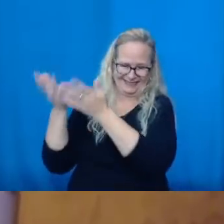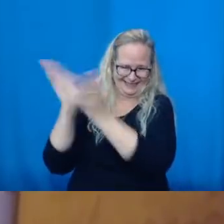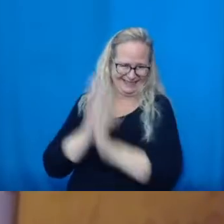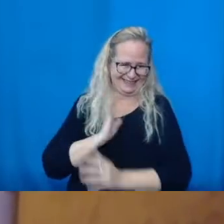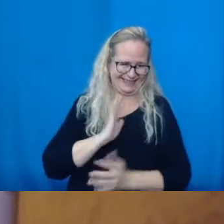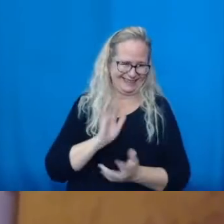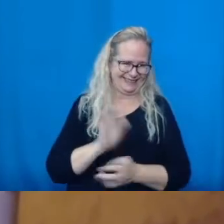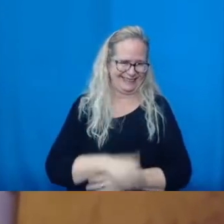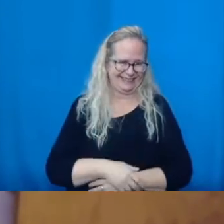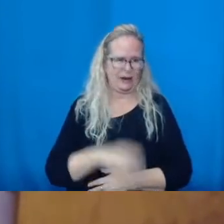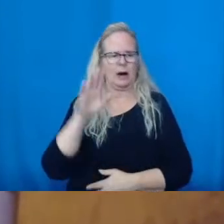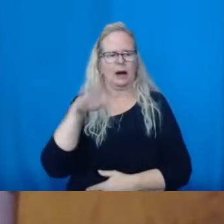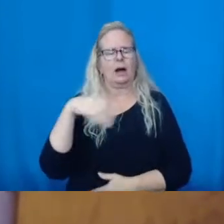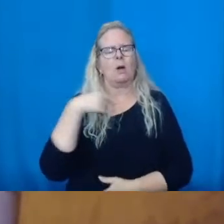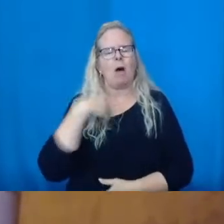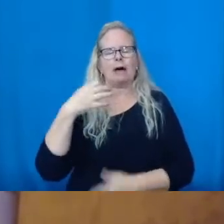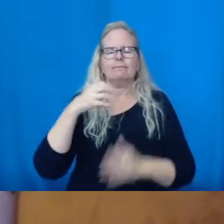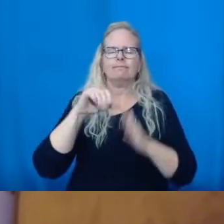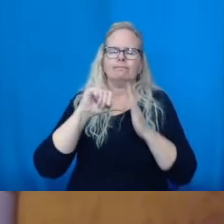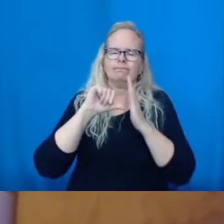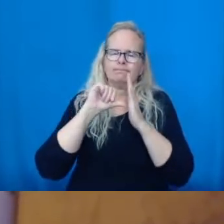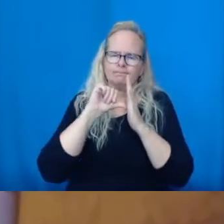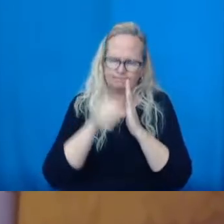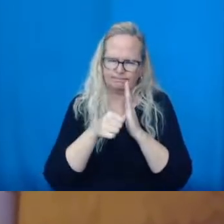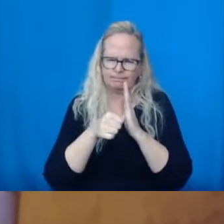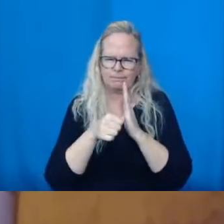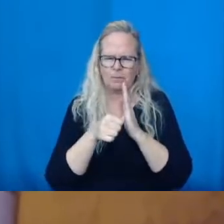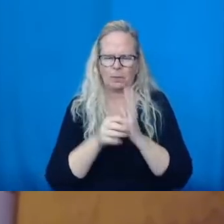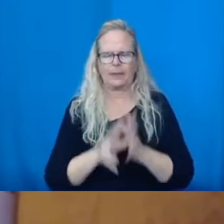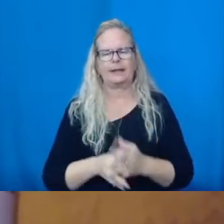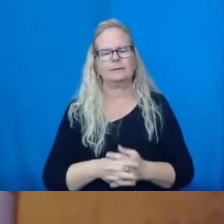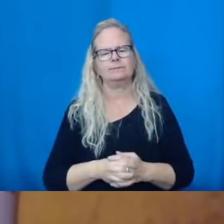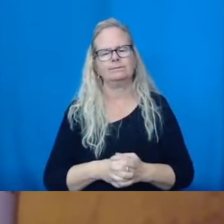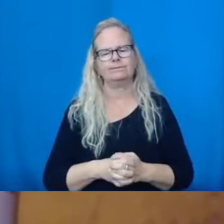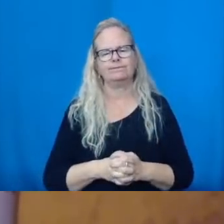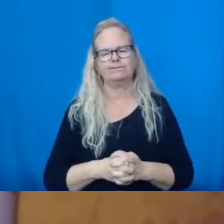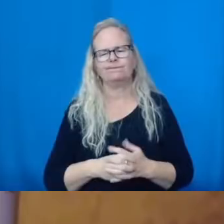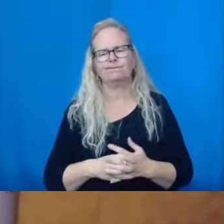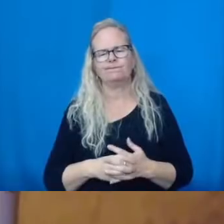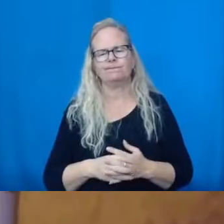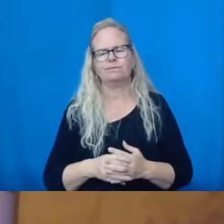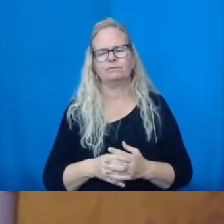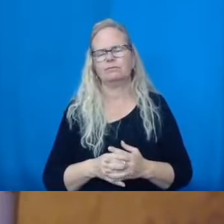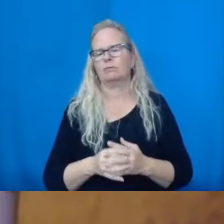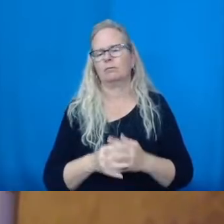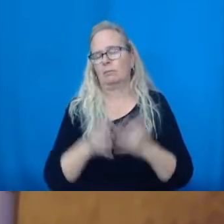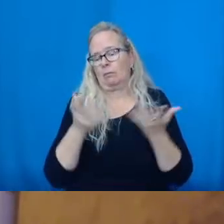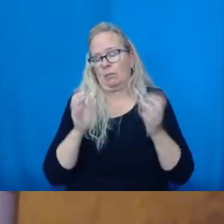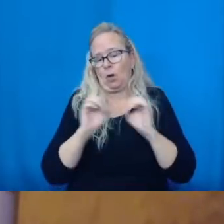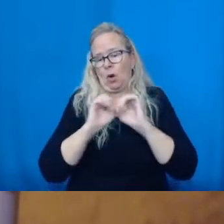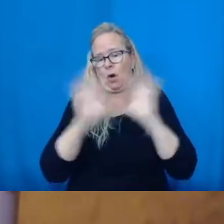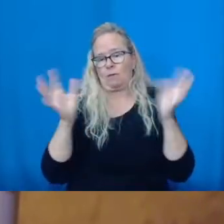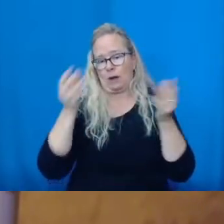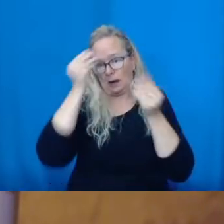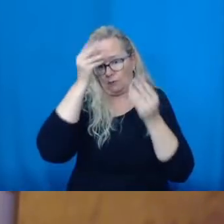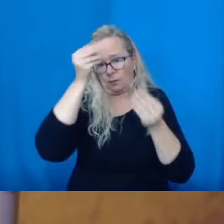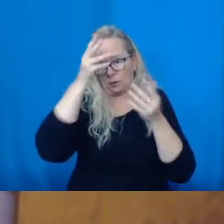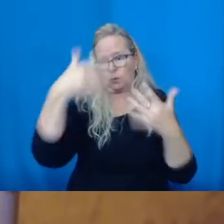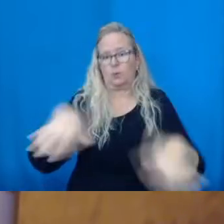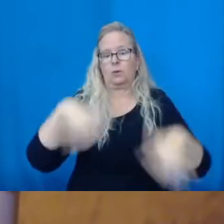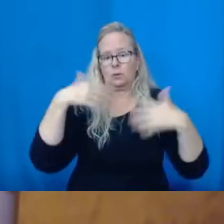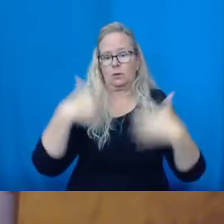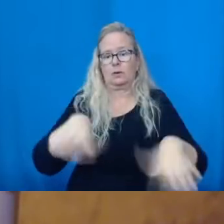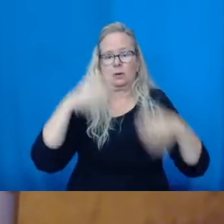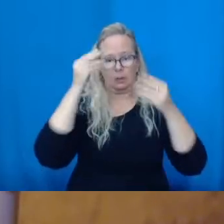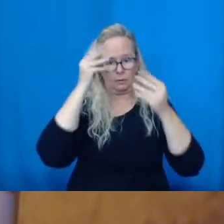obviously a lot of information spreading about respirators and respiratory protection overall. One thing to say that